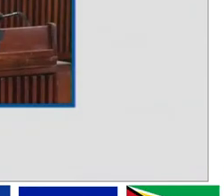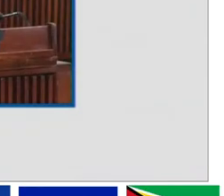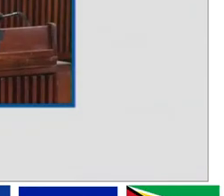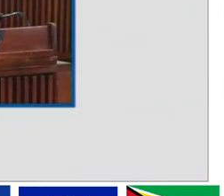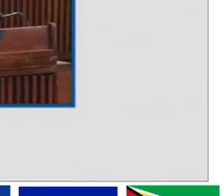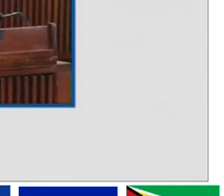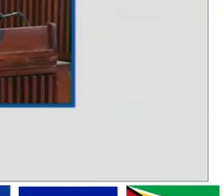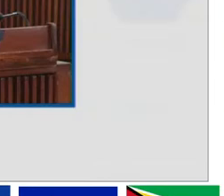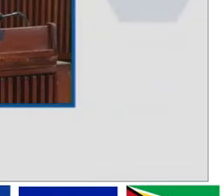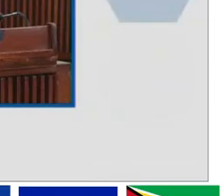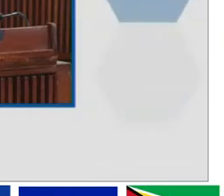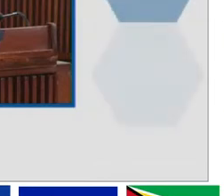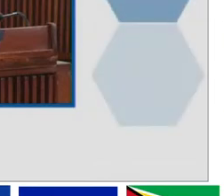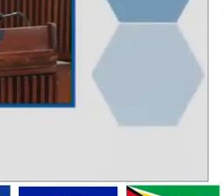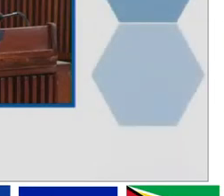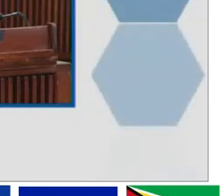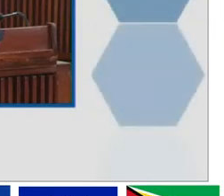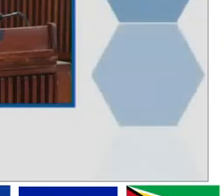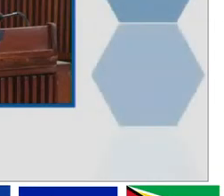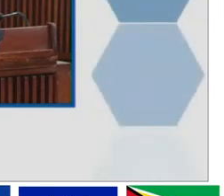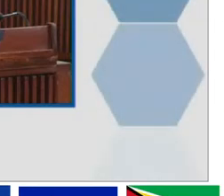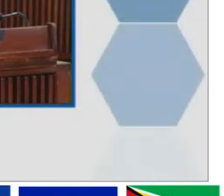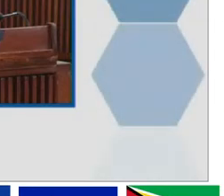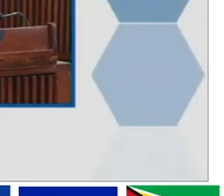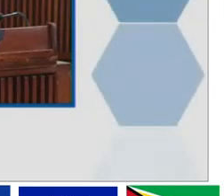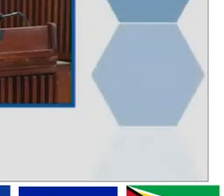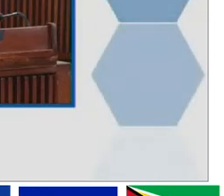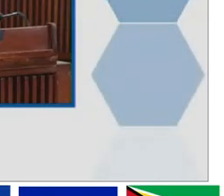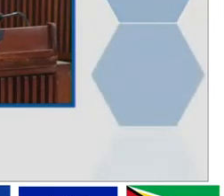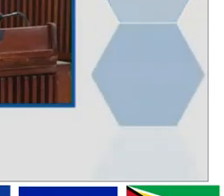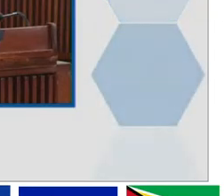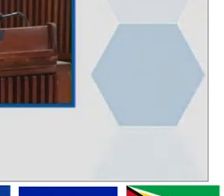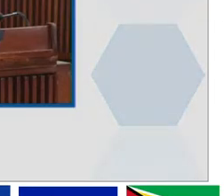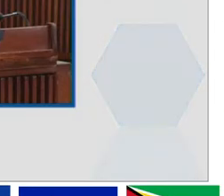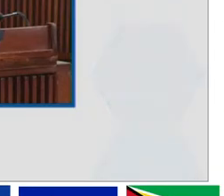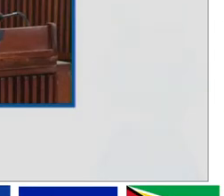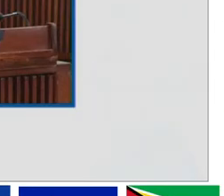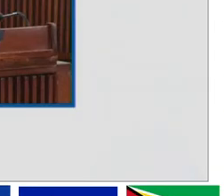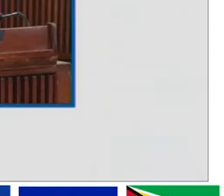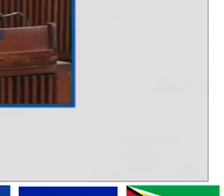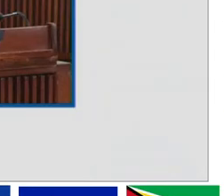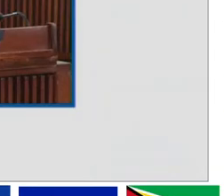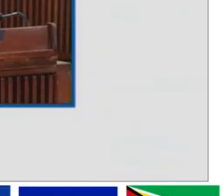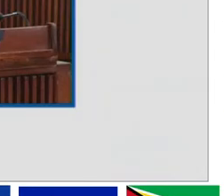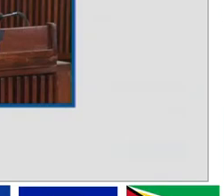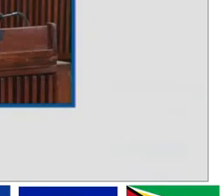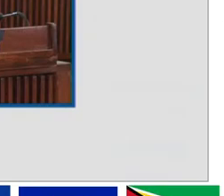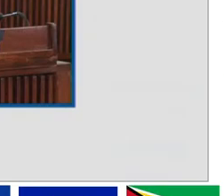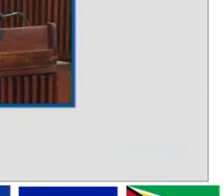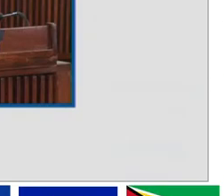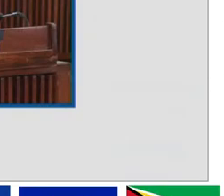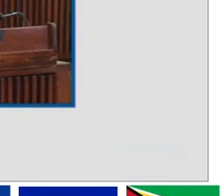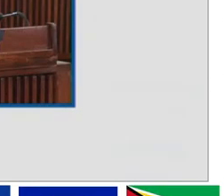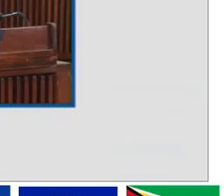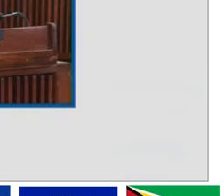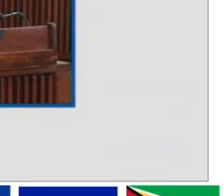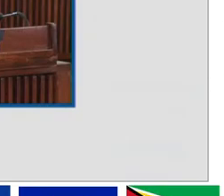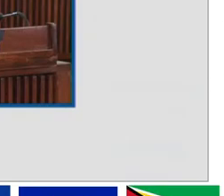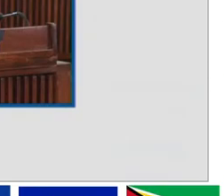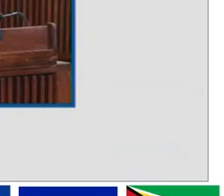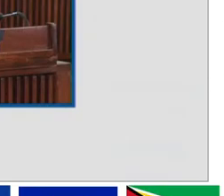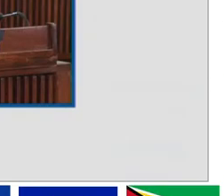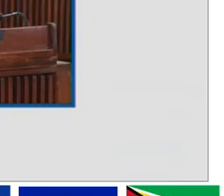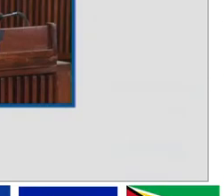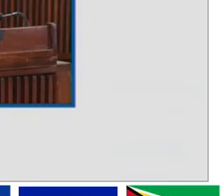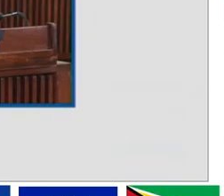here with pride, Jamaica being the first Caribbean country to host RP. It's a big deal. Now, for the viewers out there who may